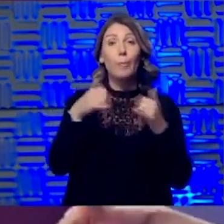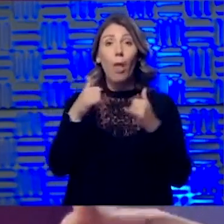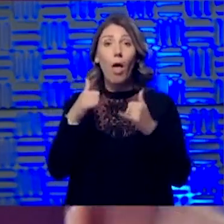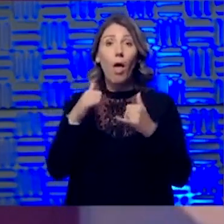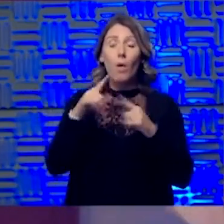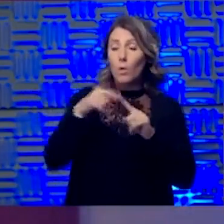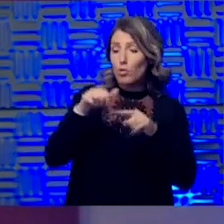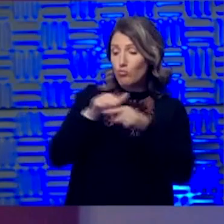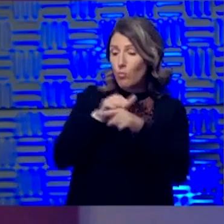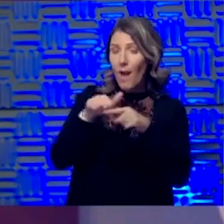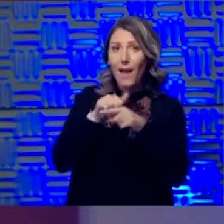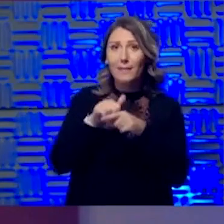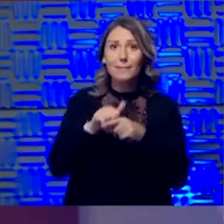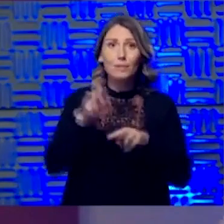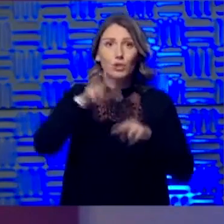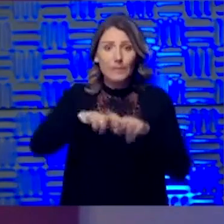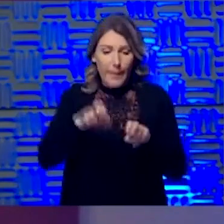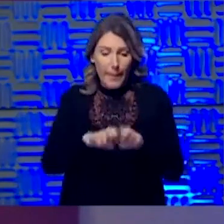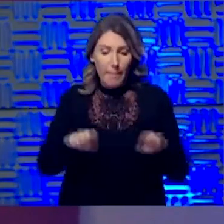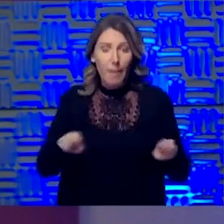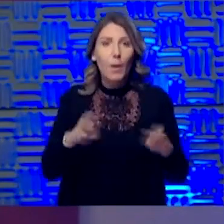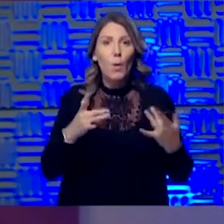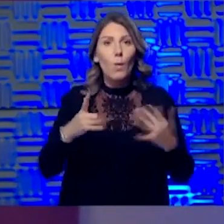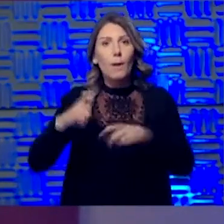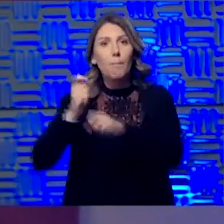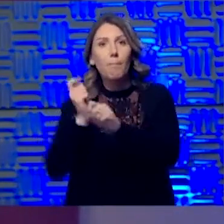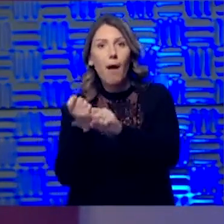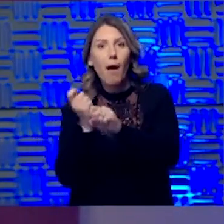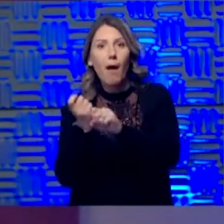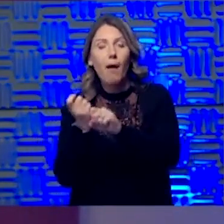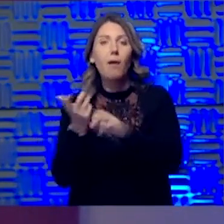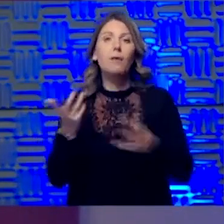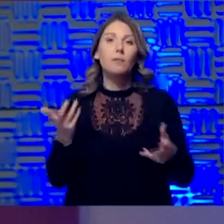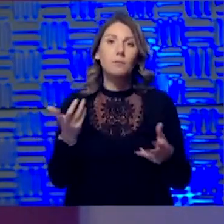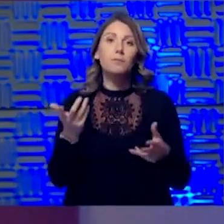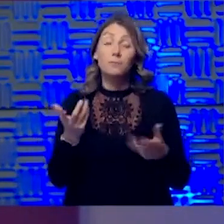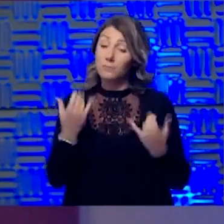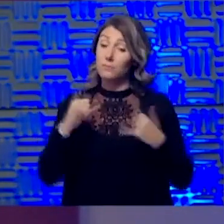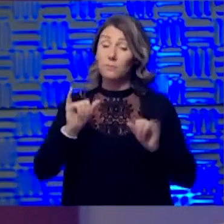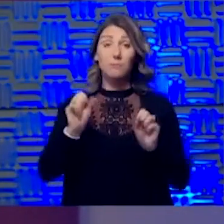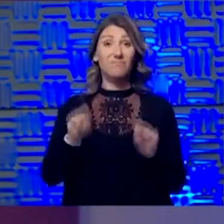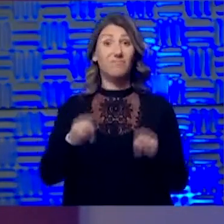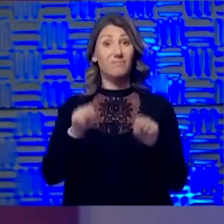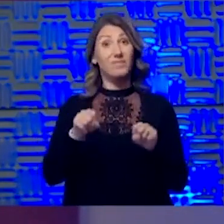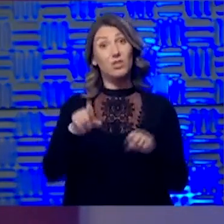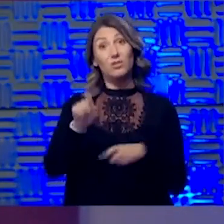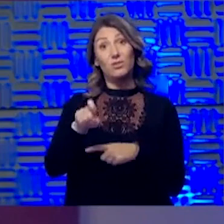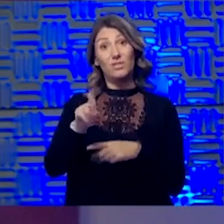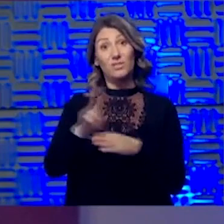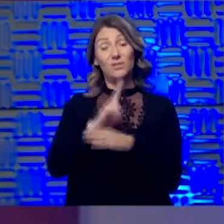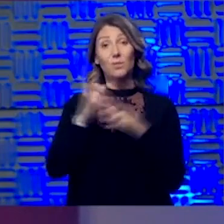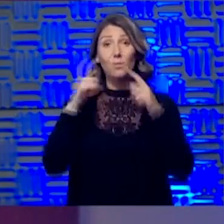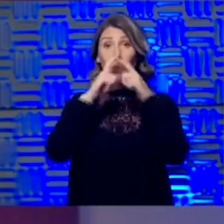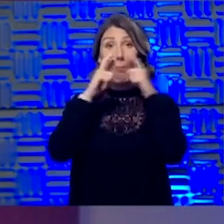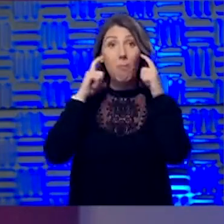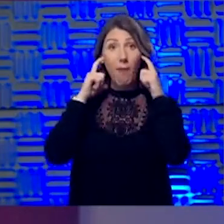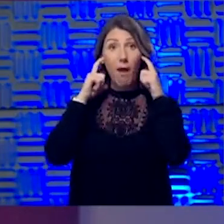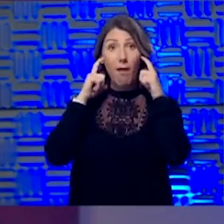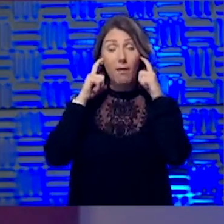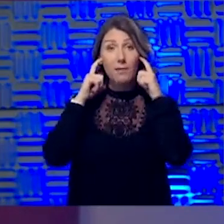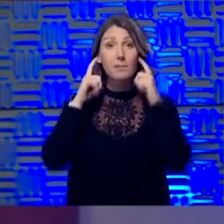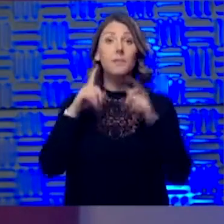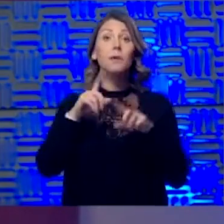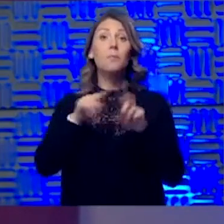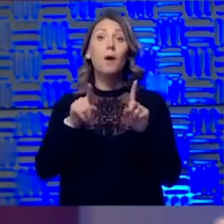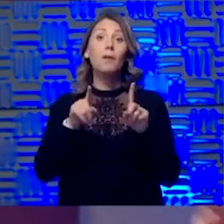sitting on the bench as you're waiting to get up to bat, I think there's still potential need to wear a mask in that situation. But when